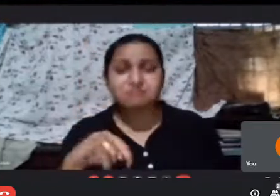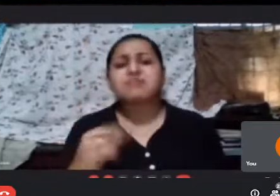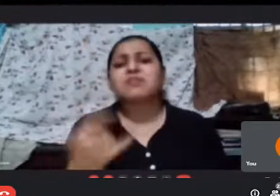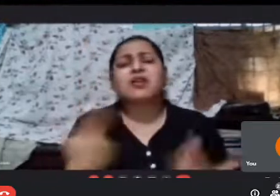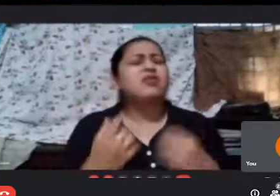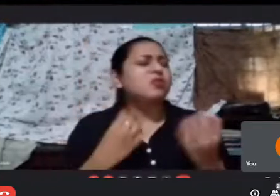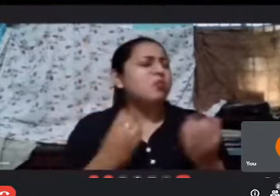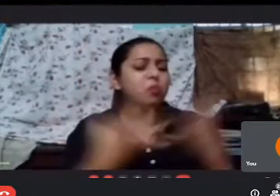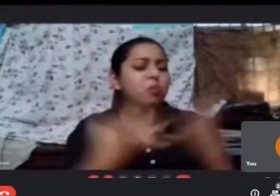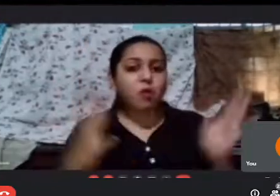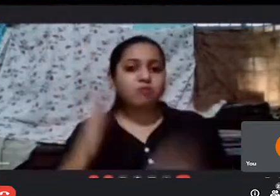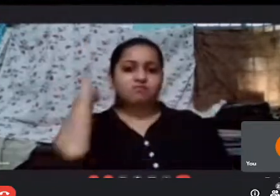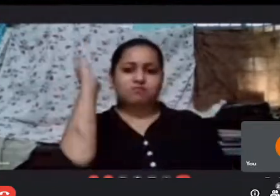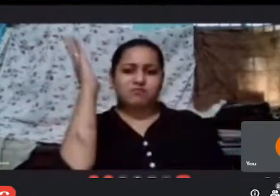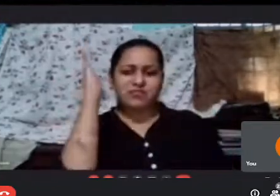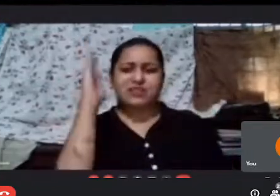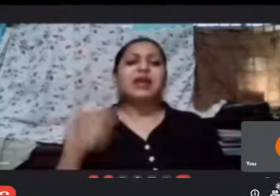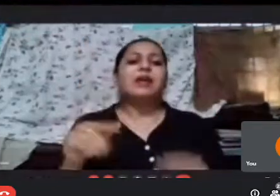lecture